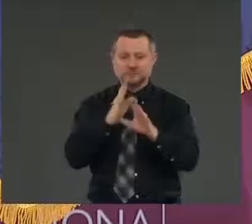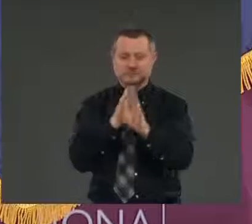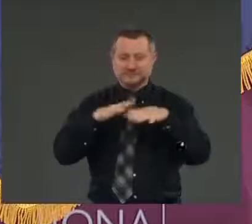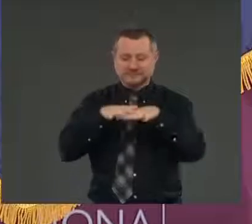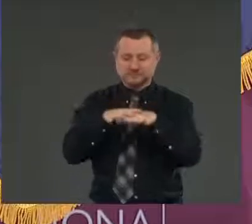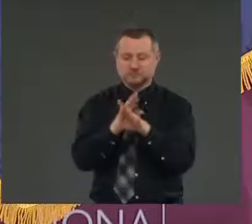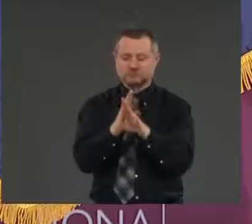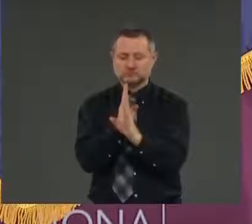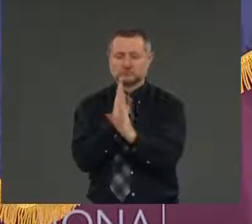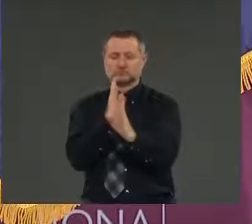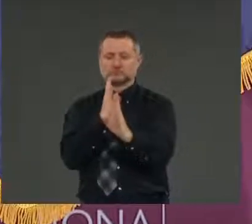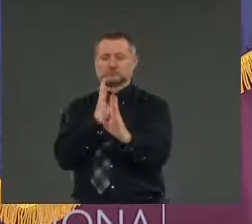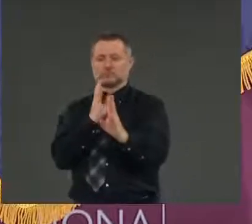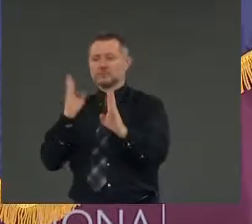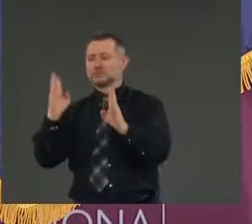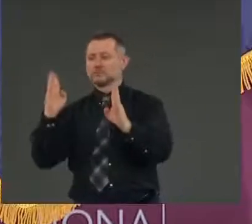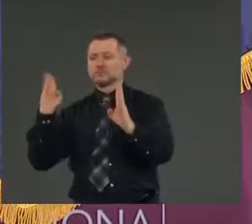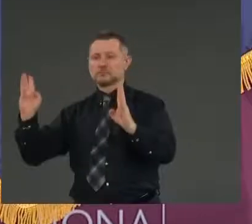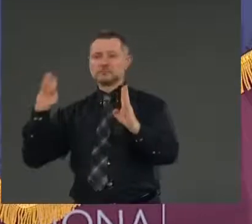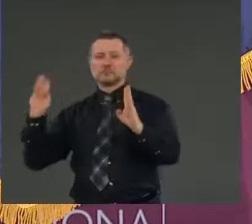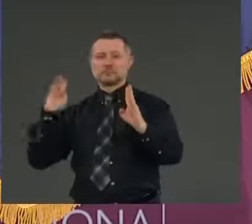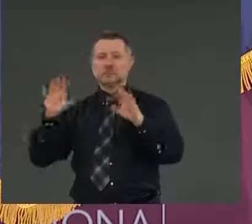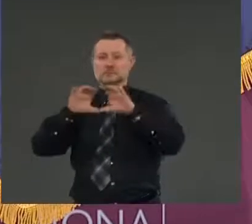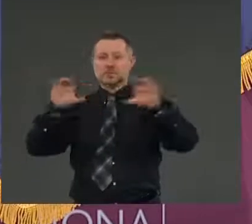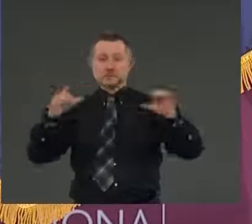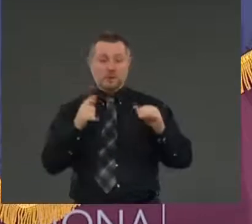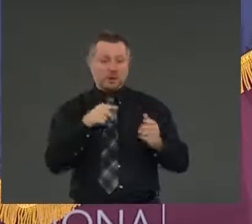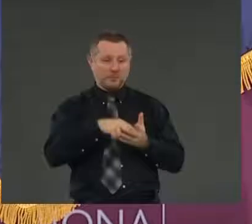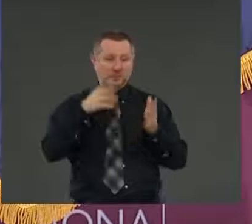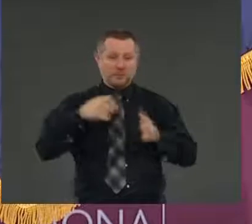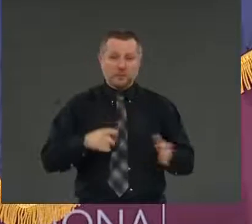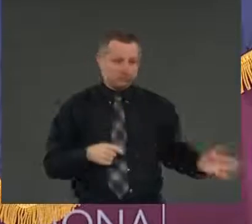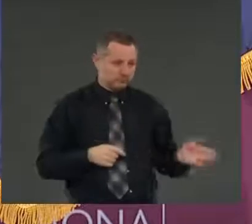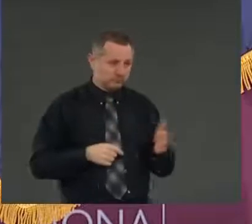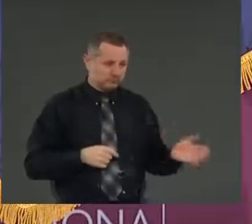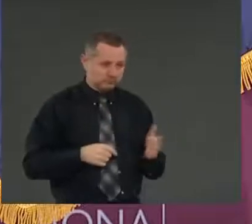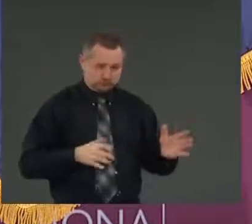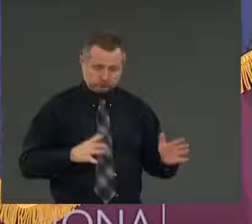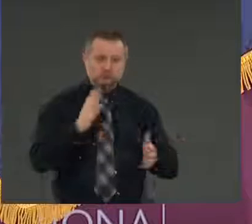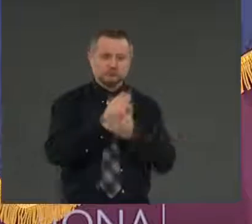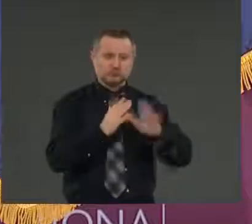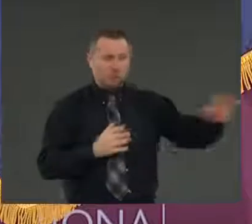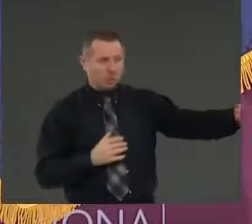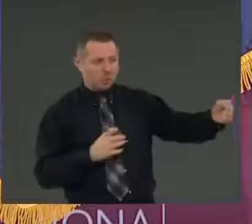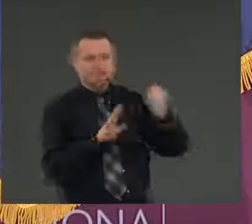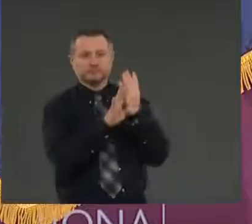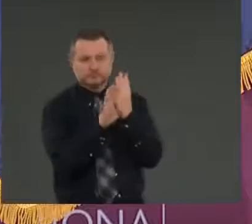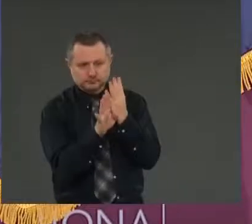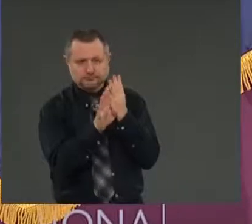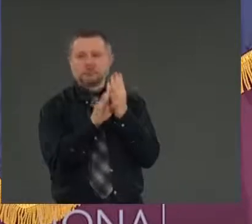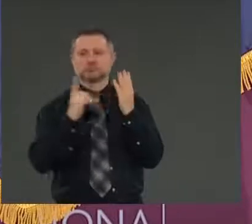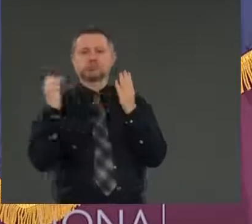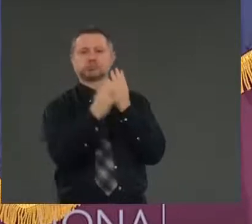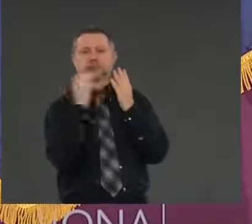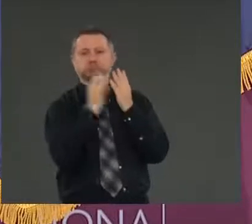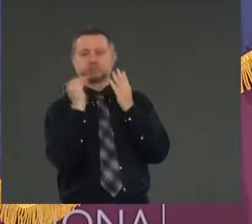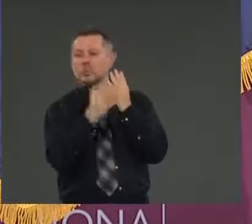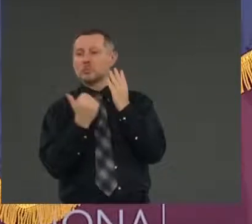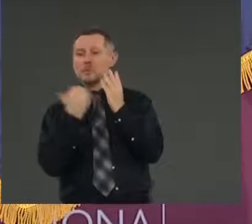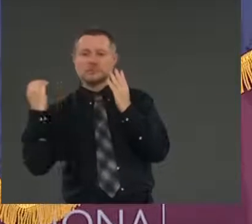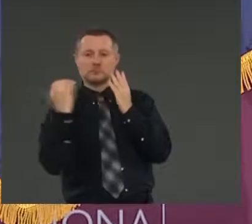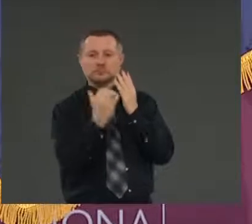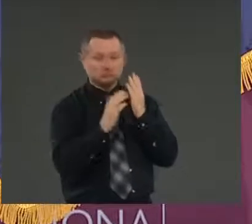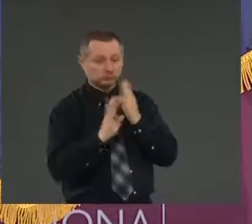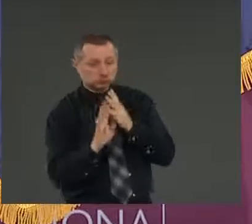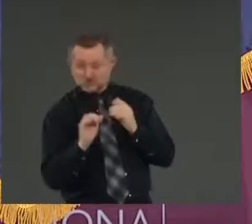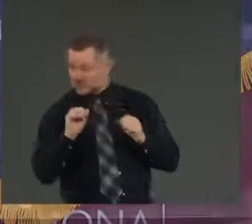are working to limit how many people get onto a train and do the staging. Rob, you want to mention